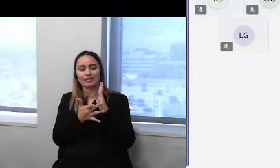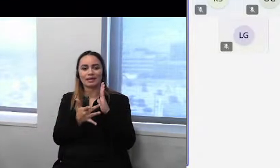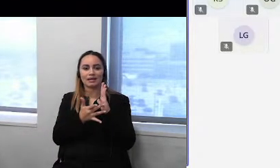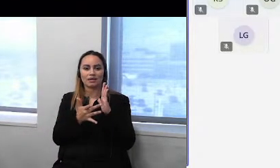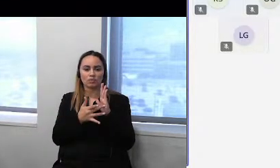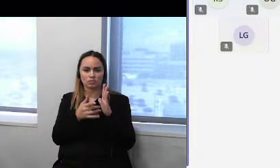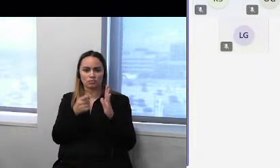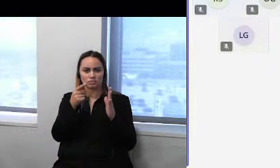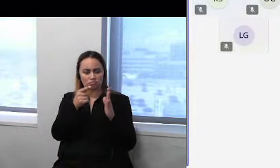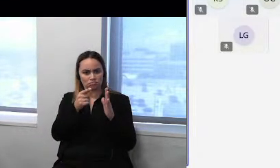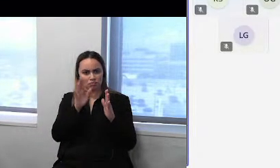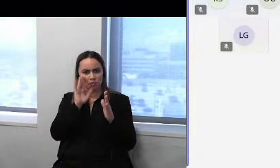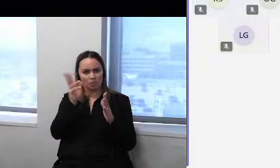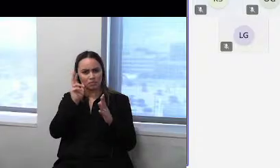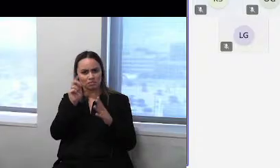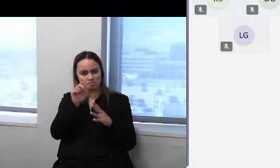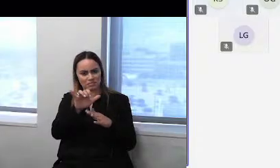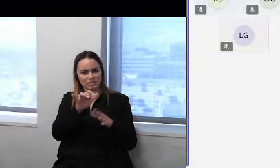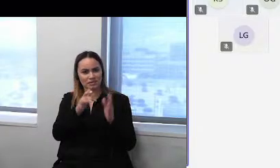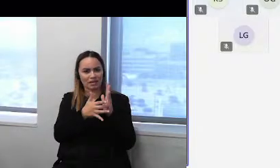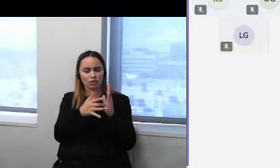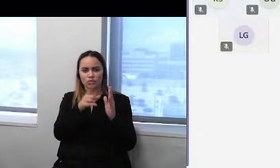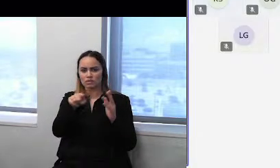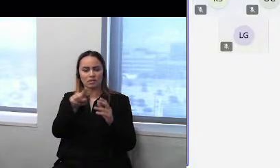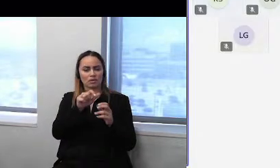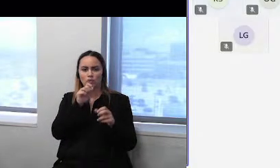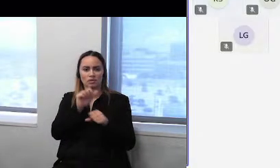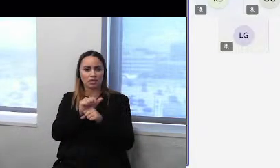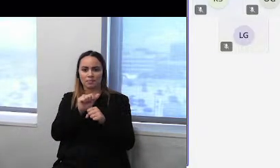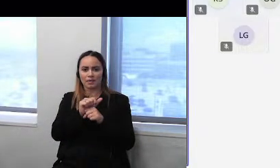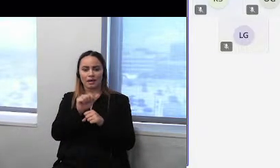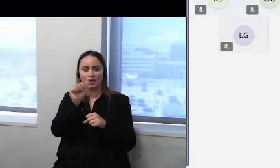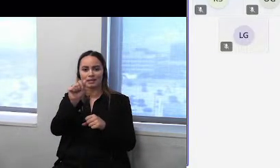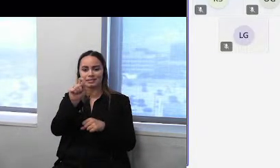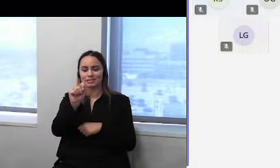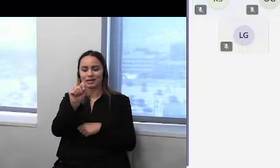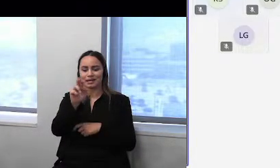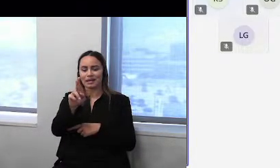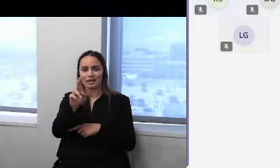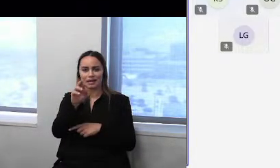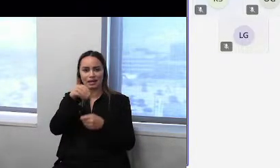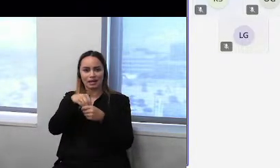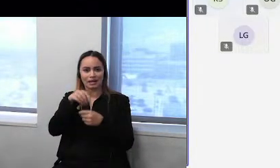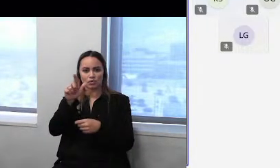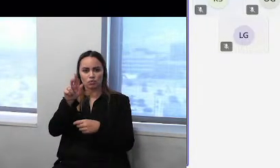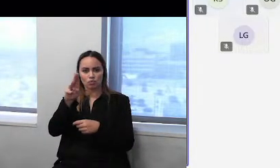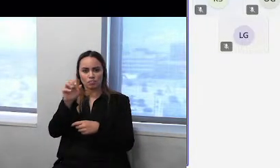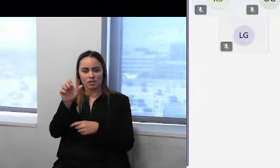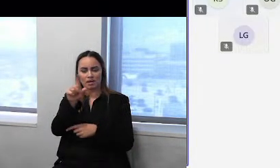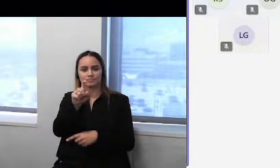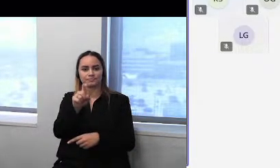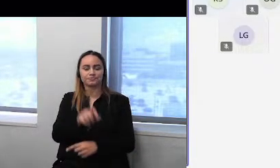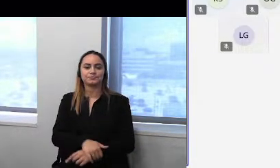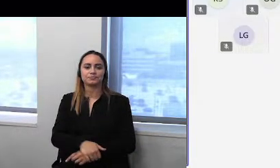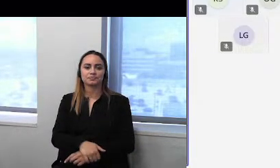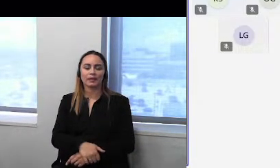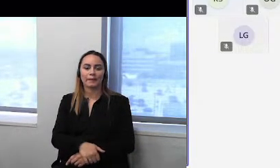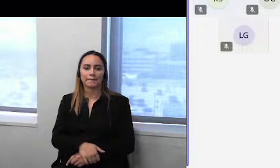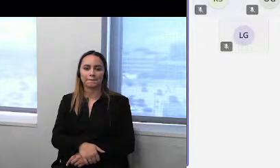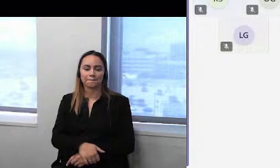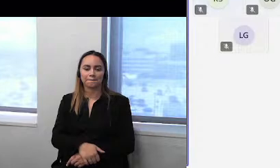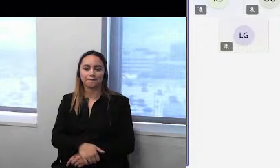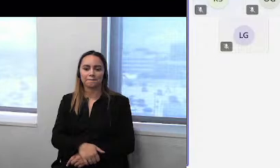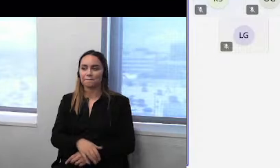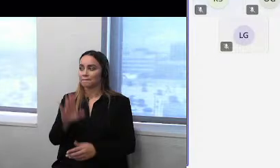before, but You don't deal with ATRs at LUMA? so that's what let me help you,